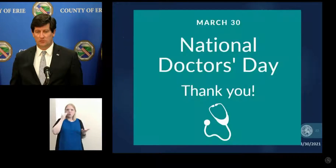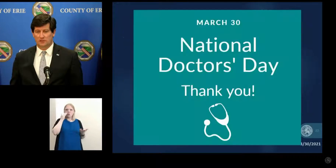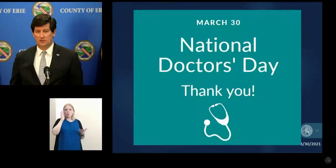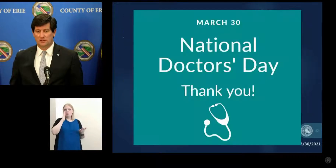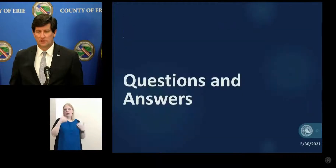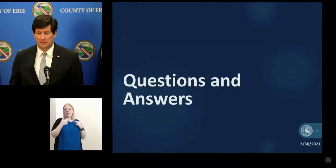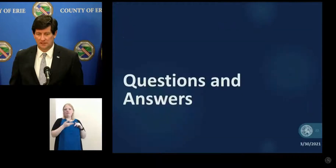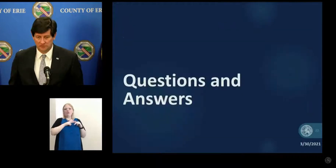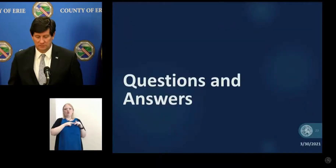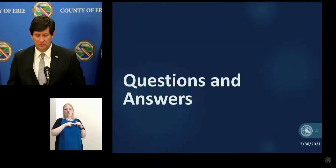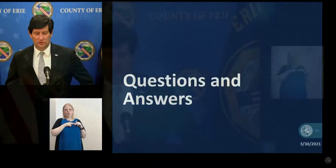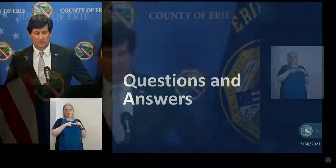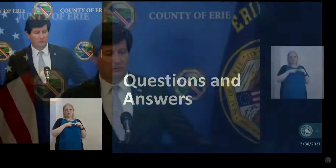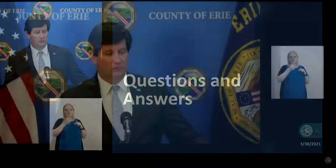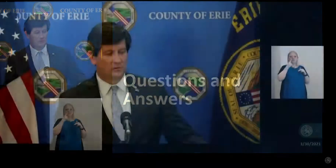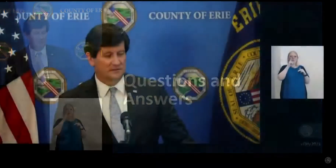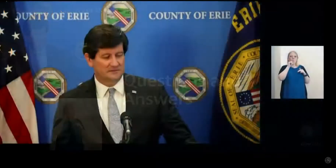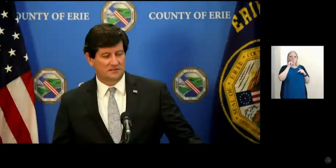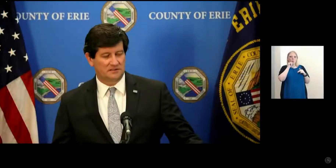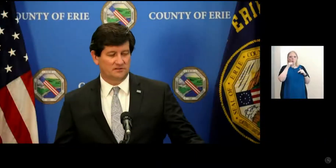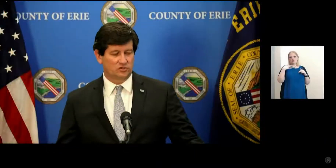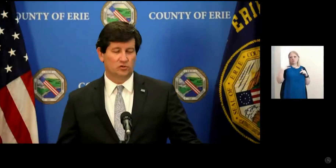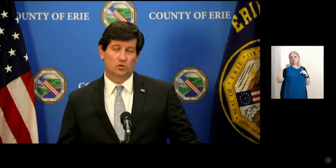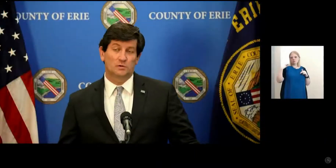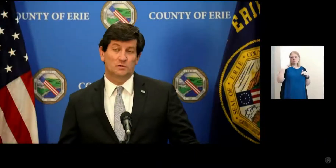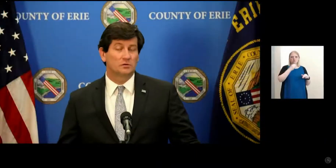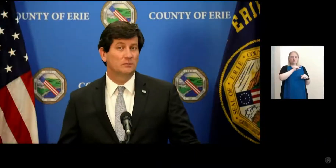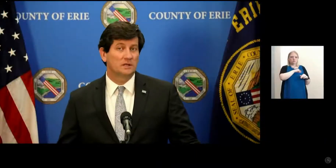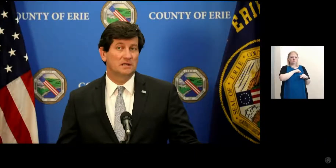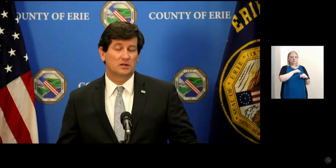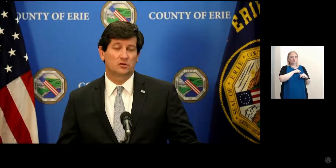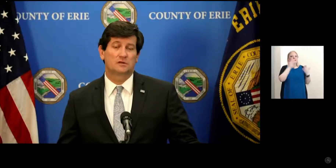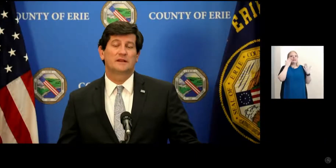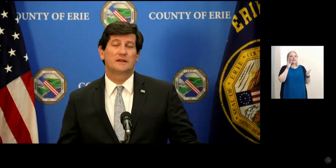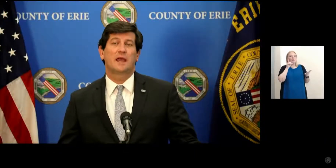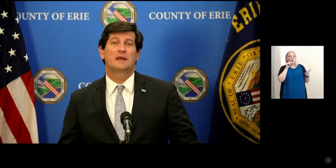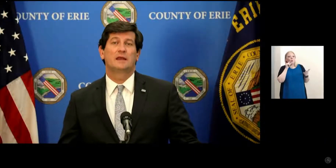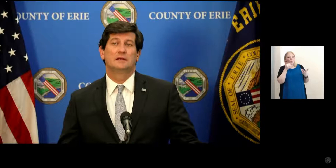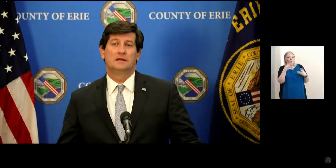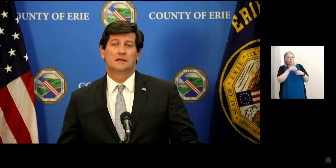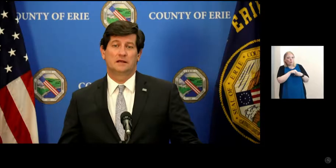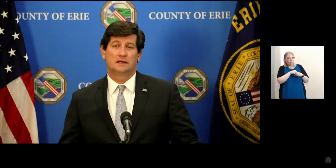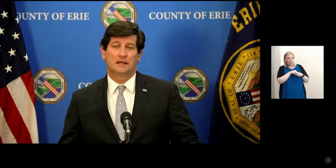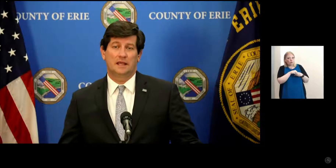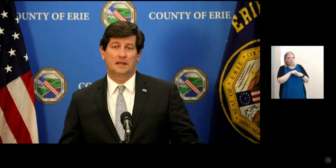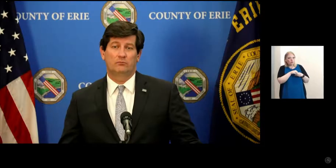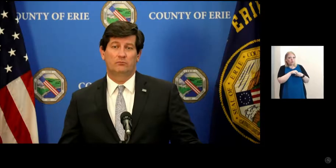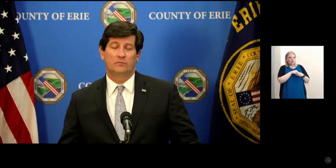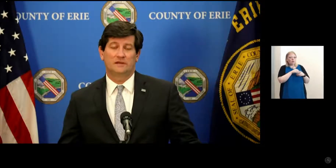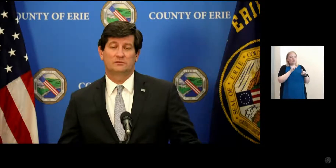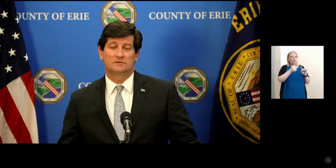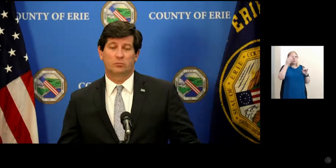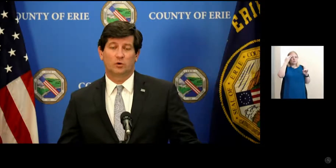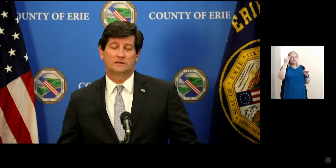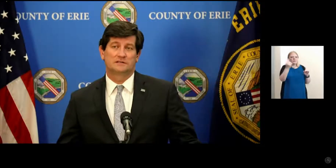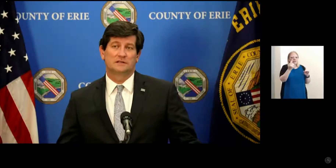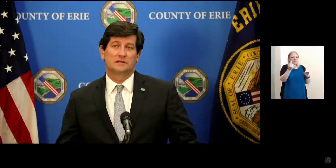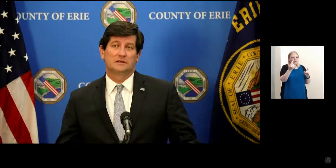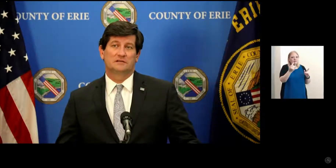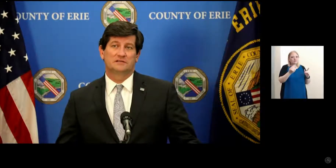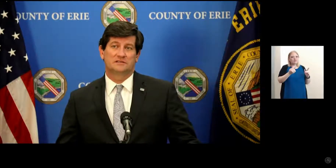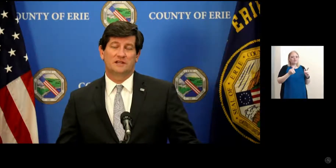coming up in the eligibility. We weren't necessarily certain who was going to be included in that, and it was